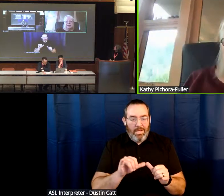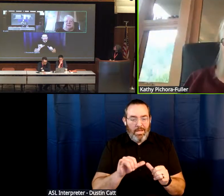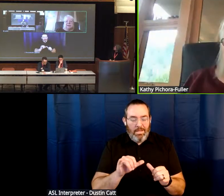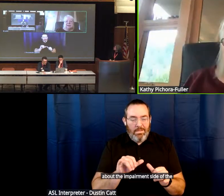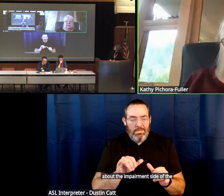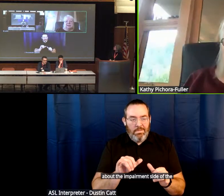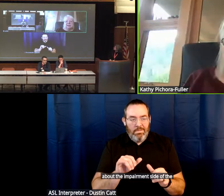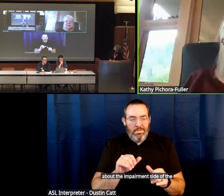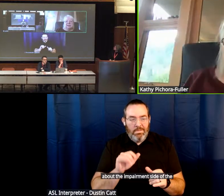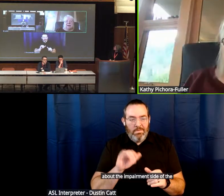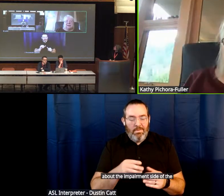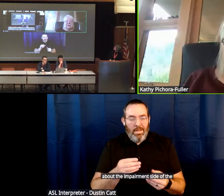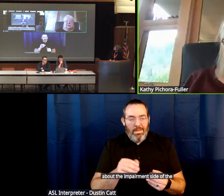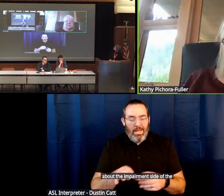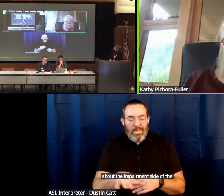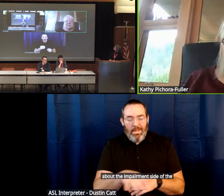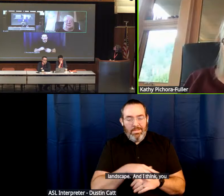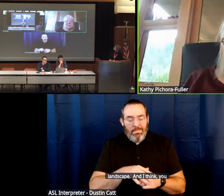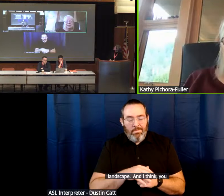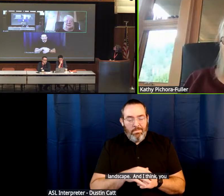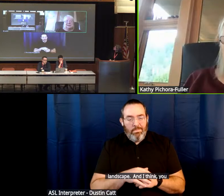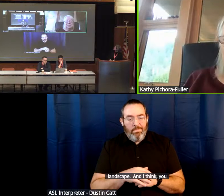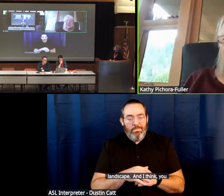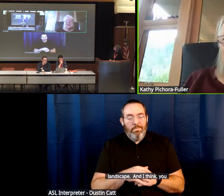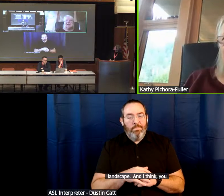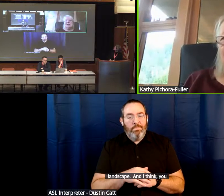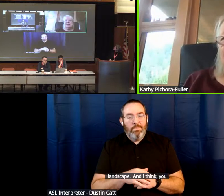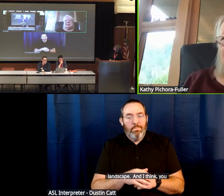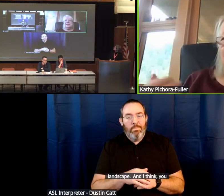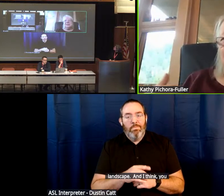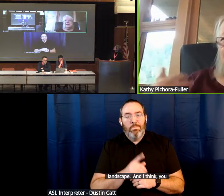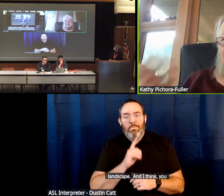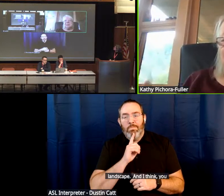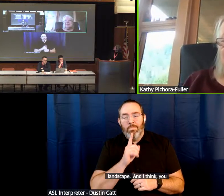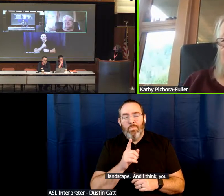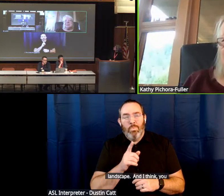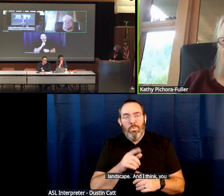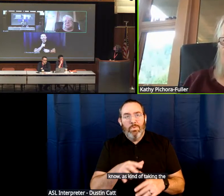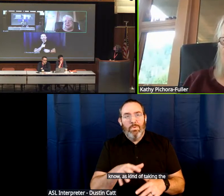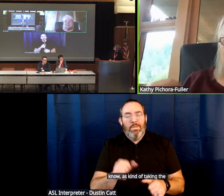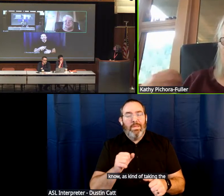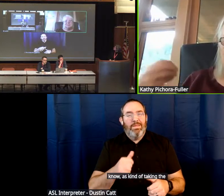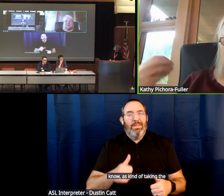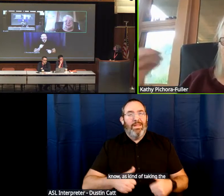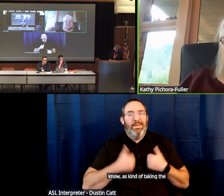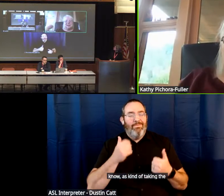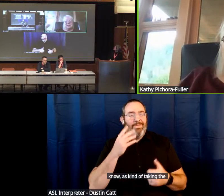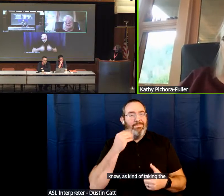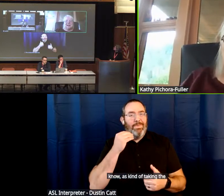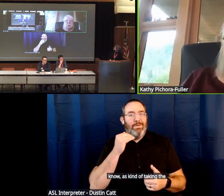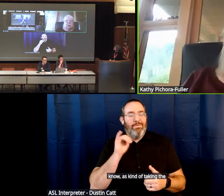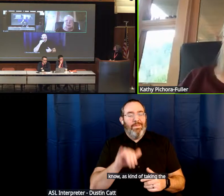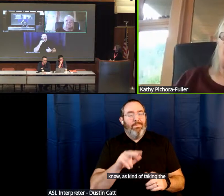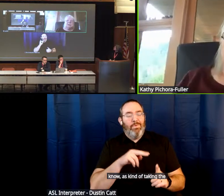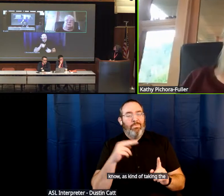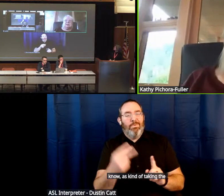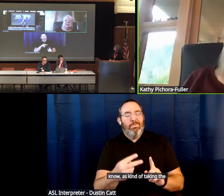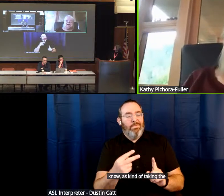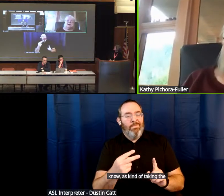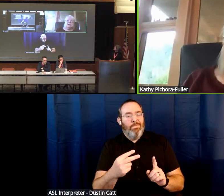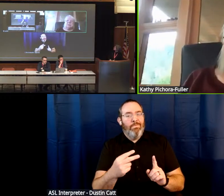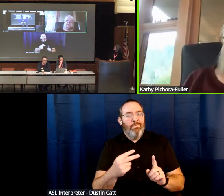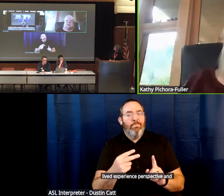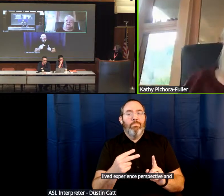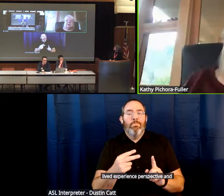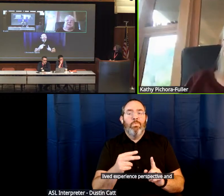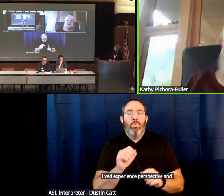I think, as kind of taking the lived experience perspective and work I'm doing now